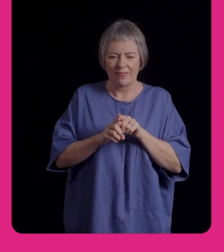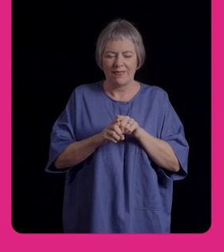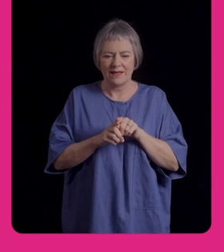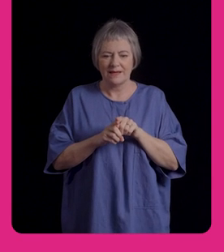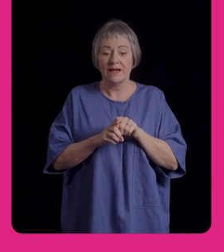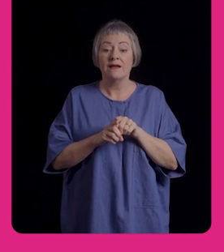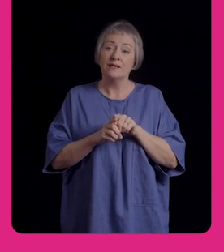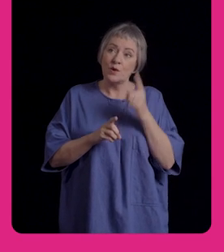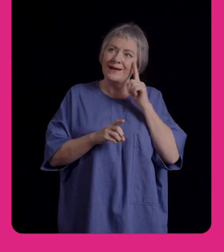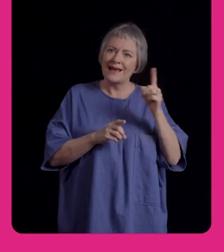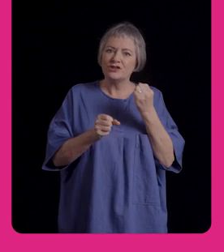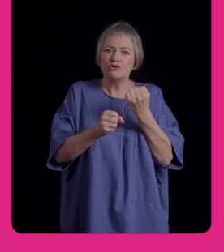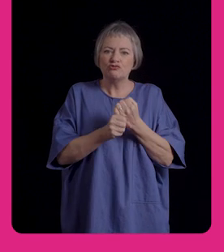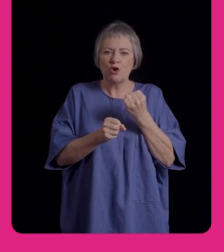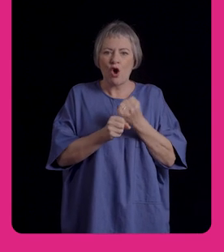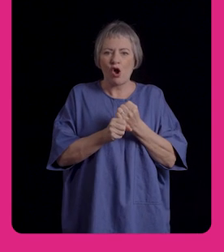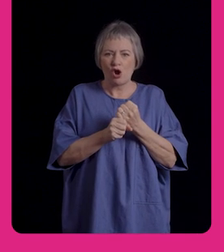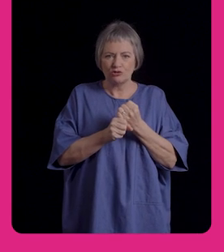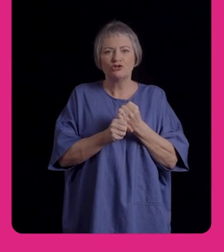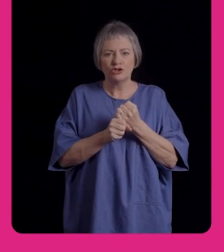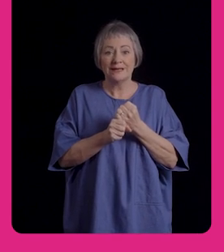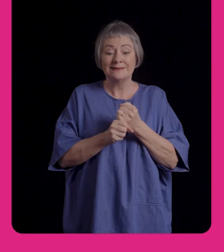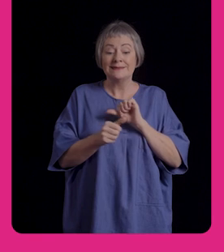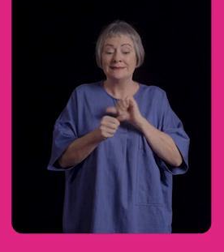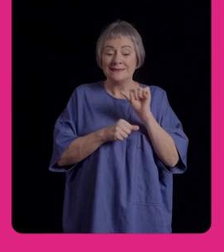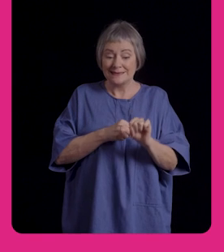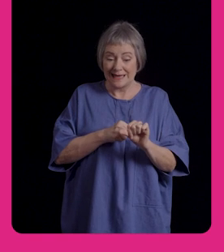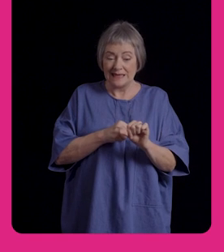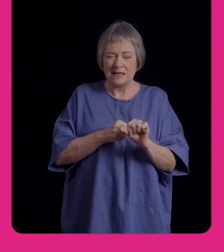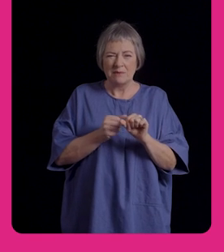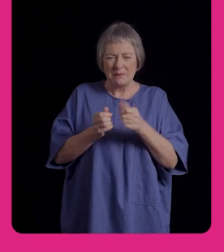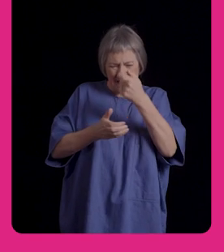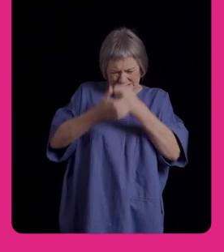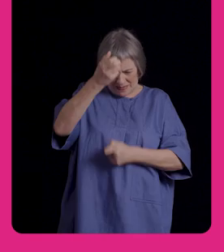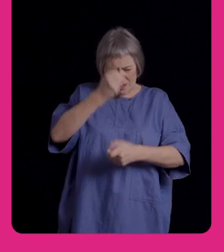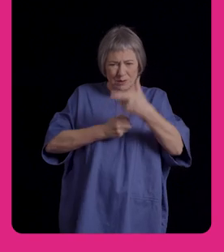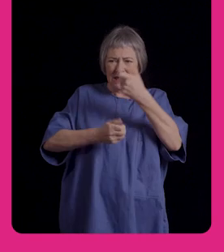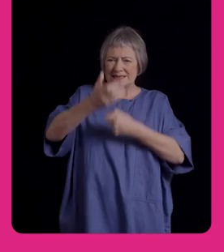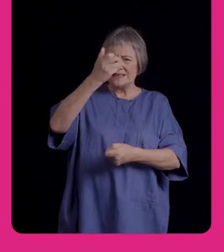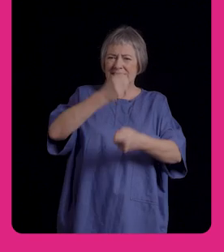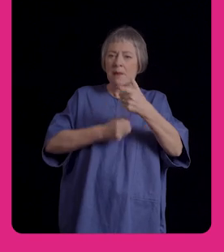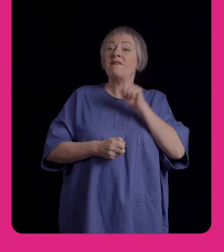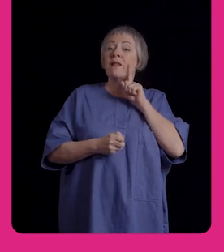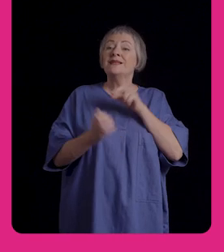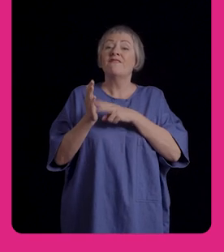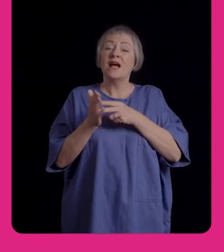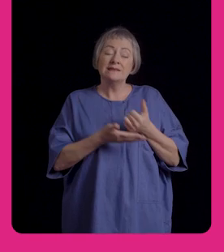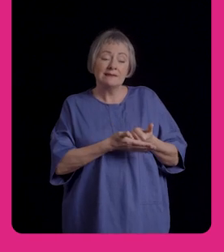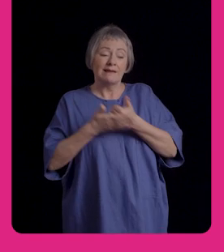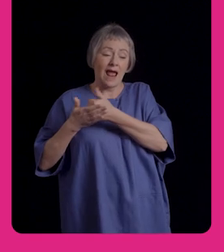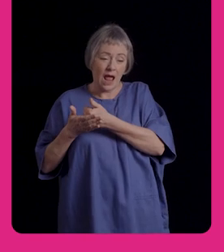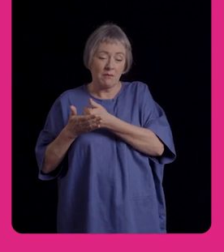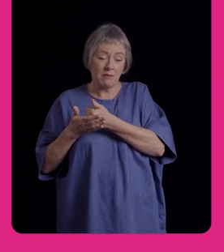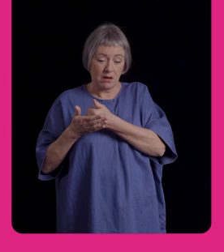So I guess George is up next if he's not keen at being at sea. It's maybe quite a slippery rope, but if Lady Vex is there to help, I think